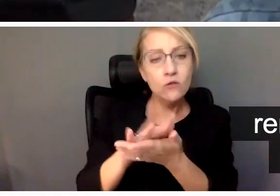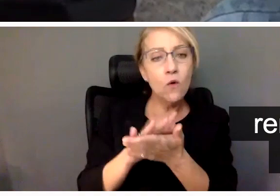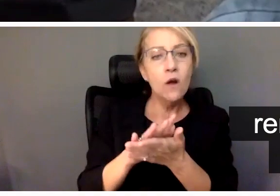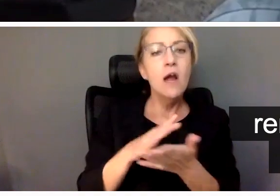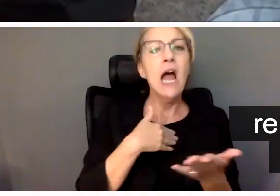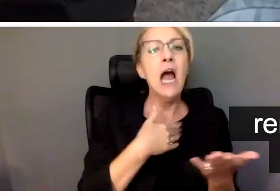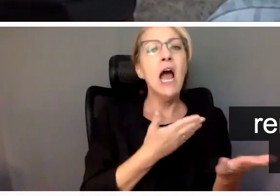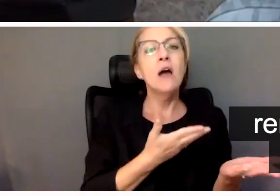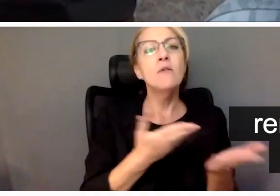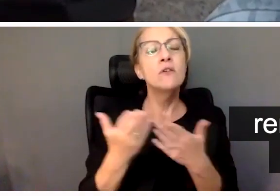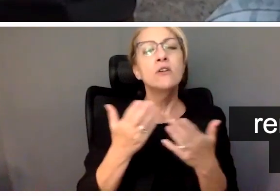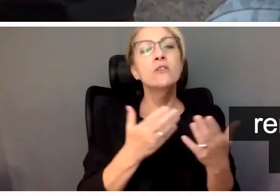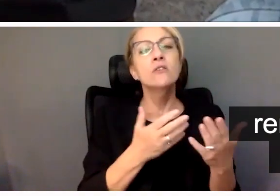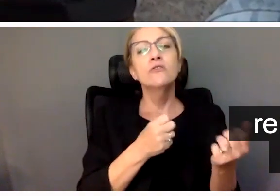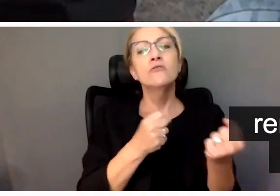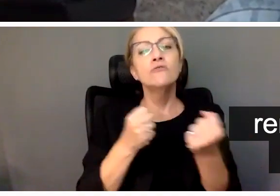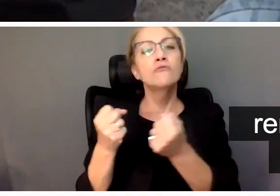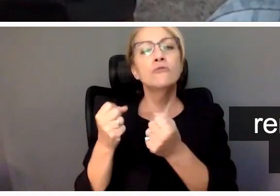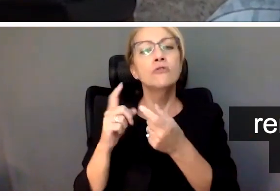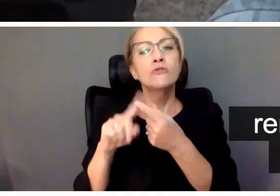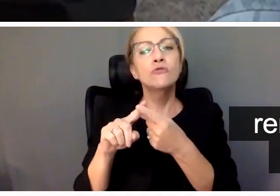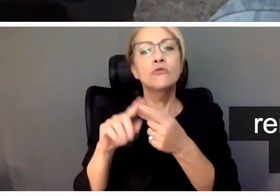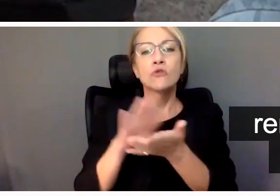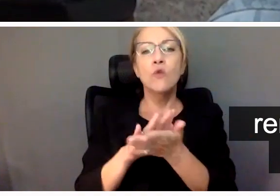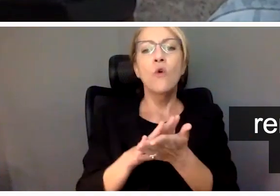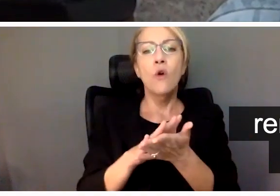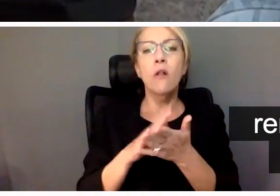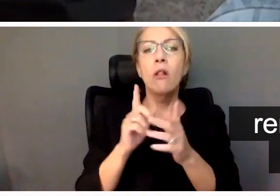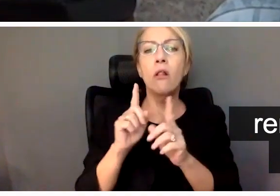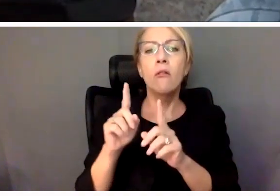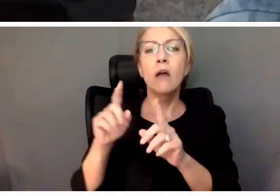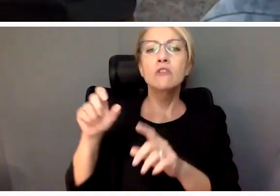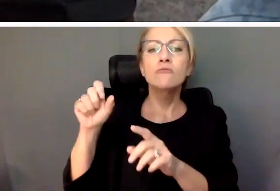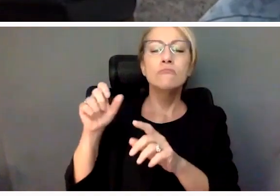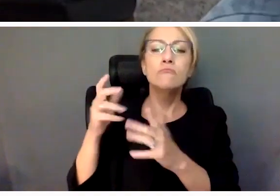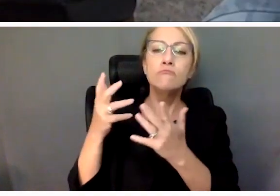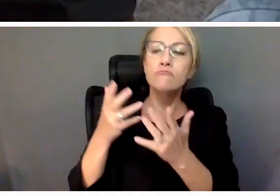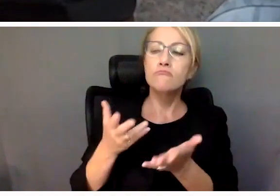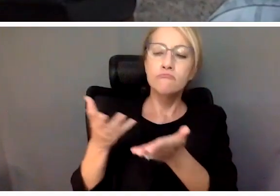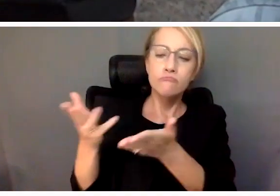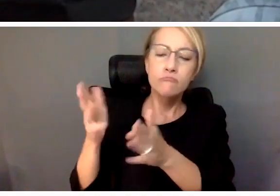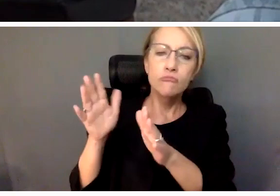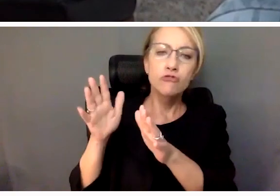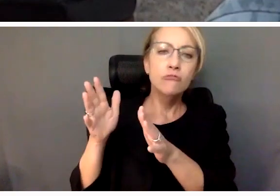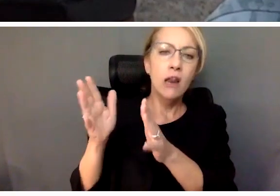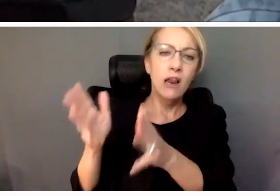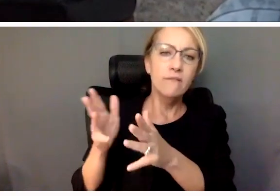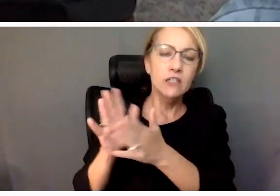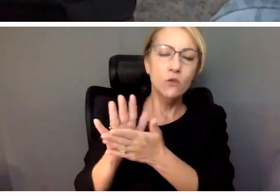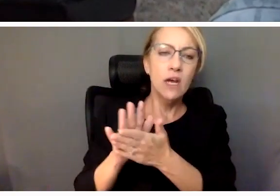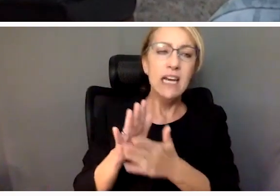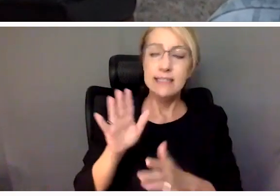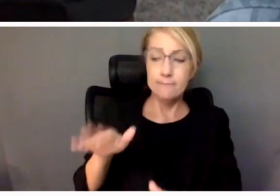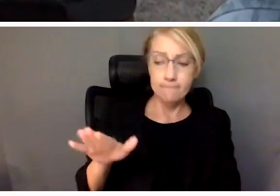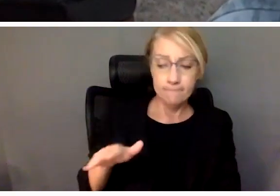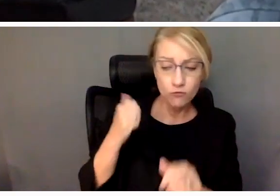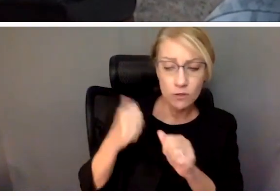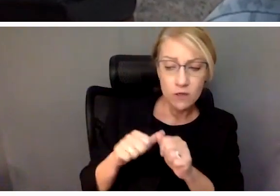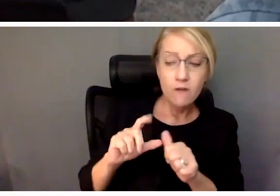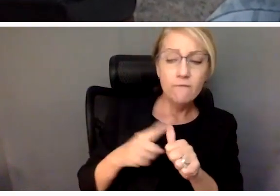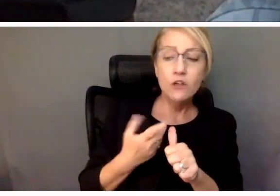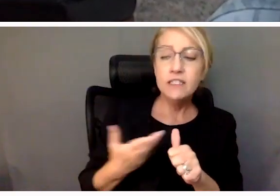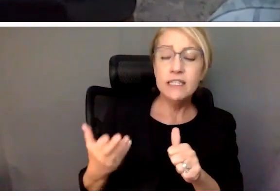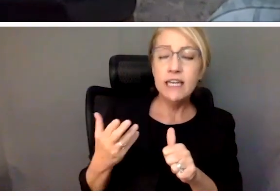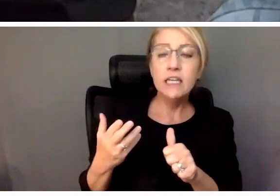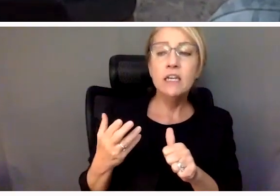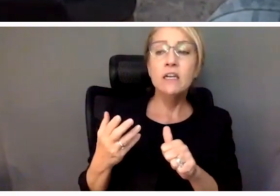off at school. I said, "Now, first thing you do when you go to class, well, one,